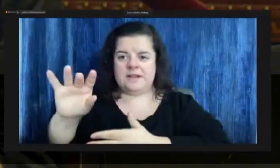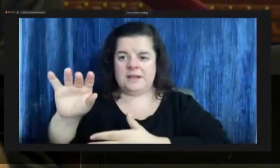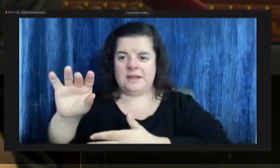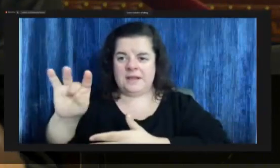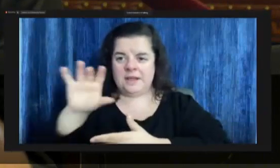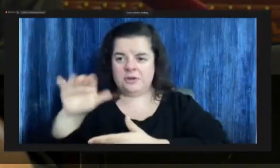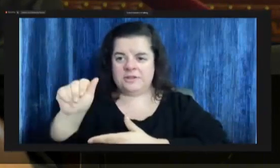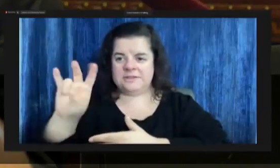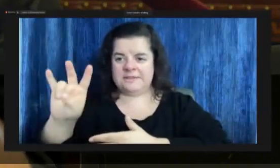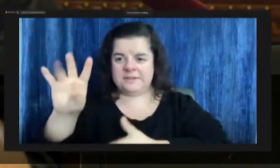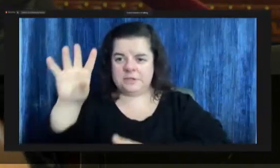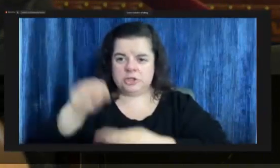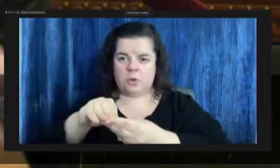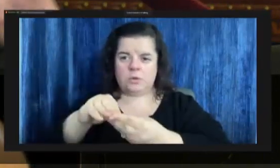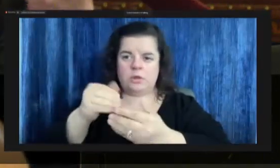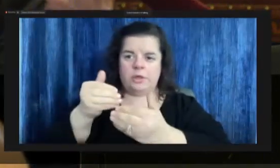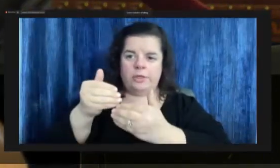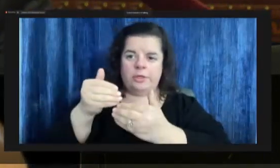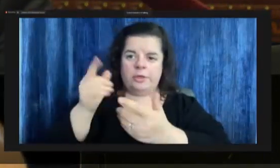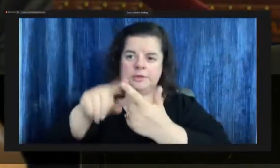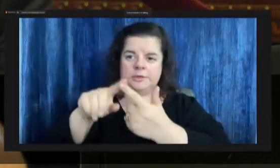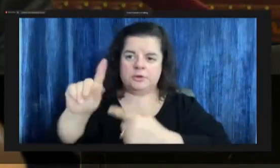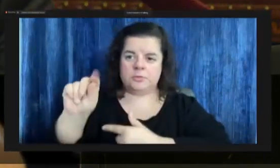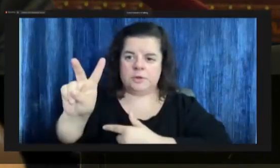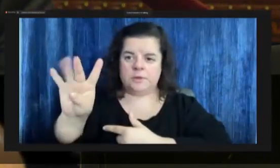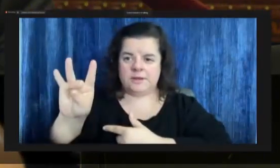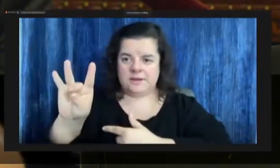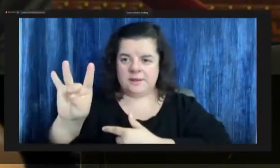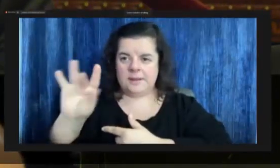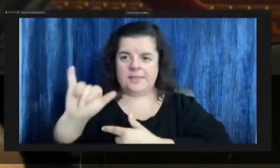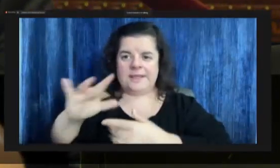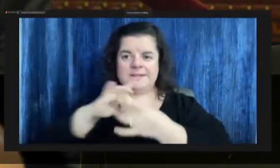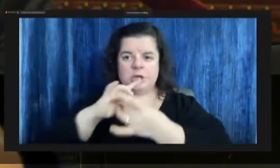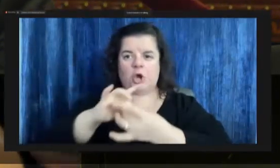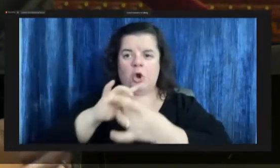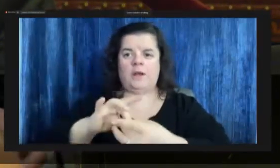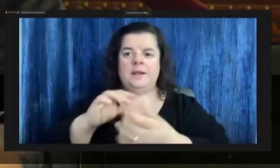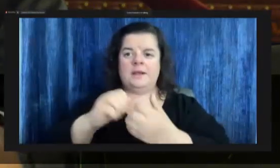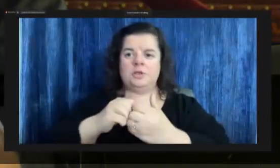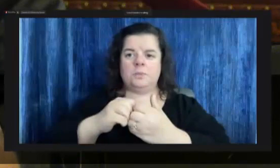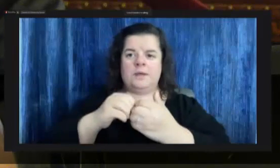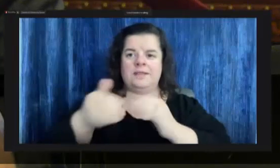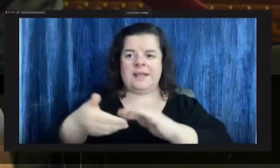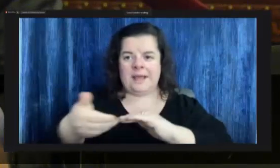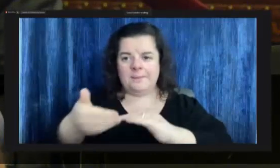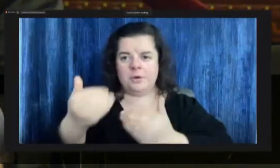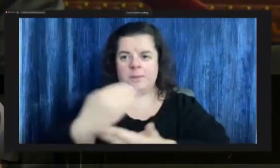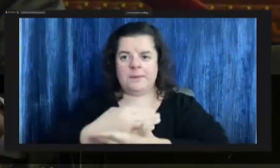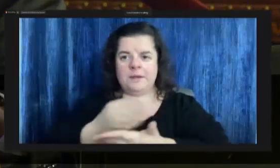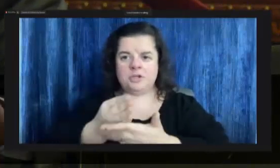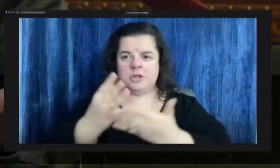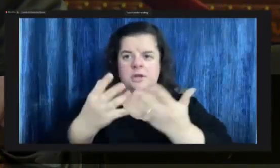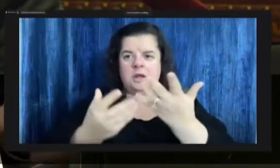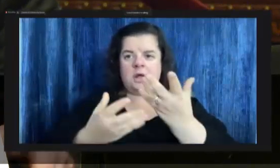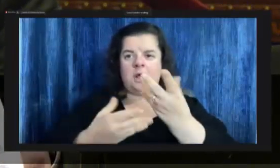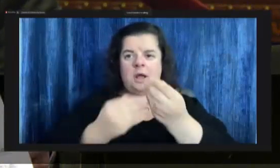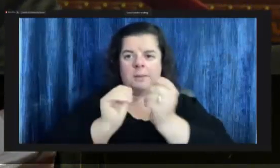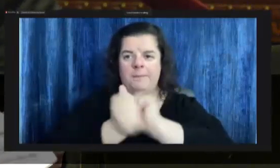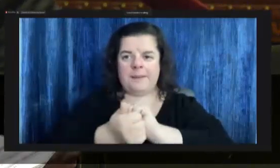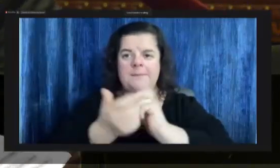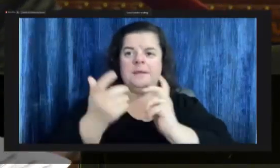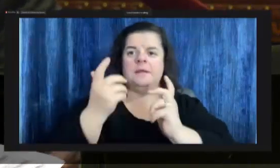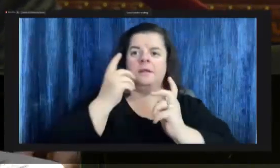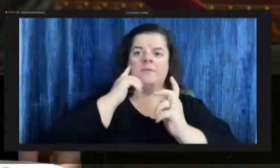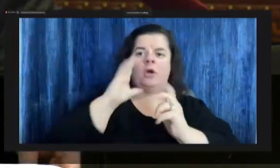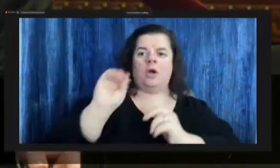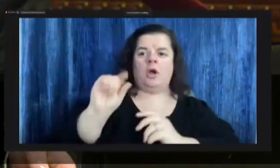$425,817 total through 2028. And this is in coordination with the operating budget amendment that Councilman